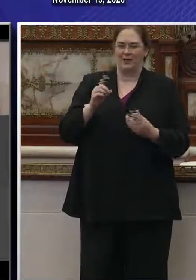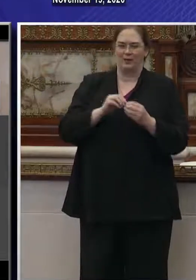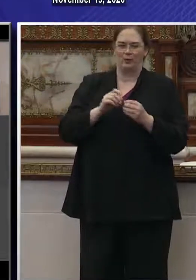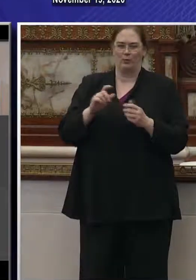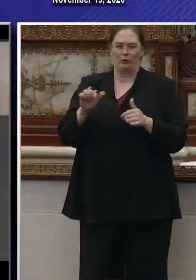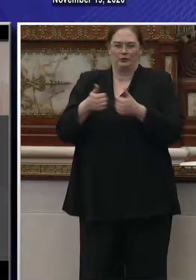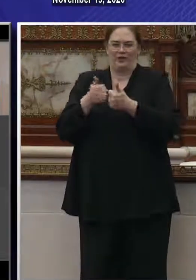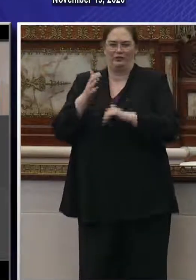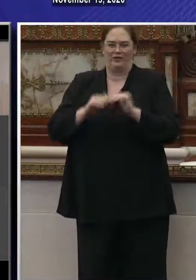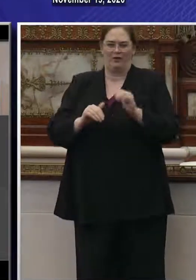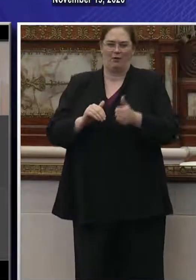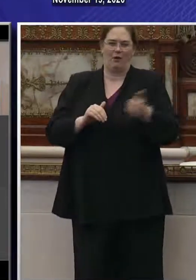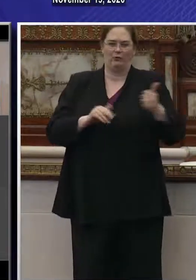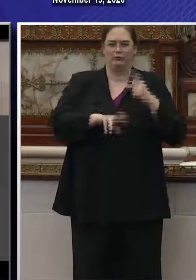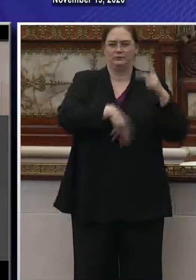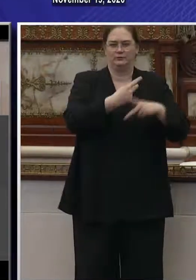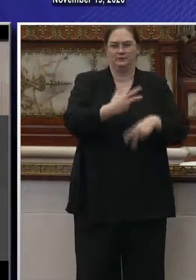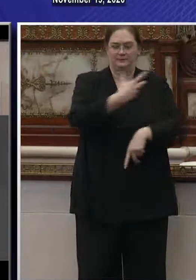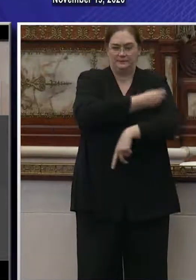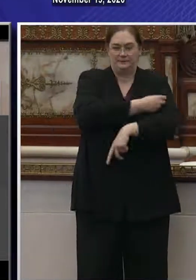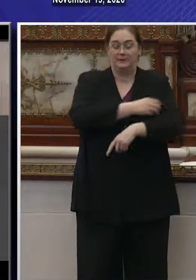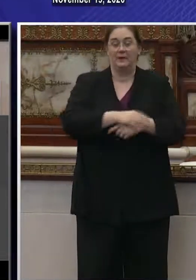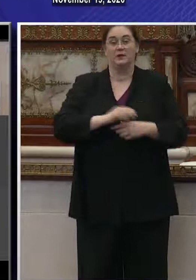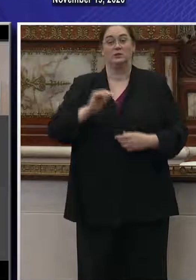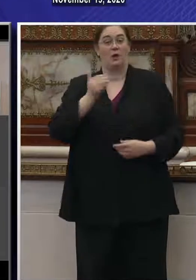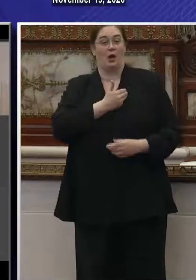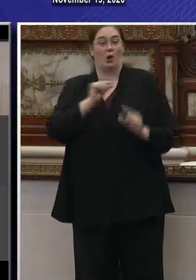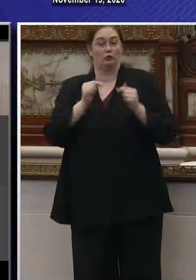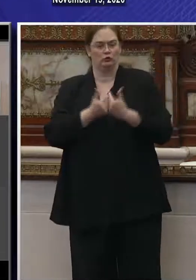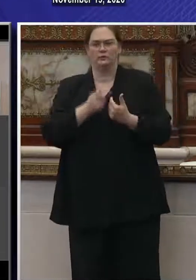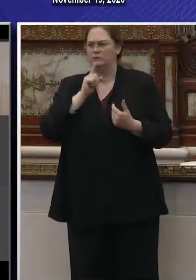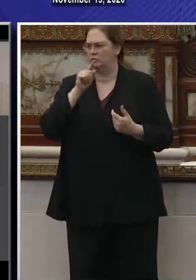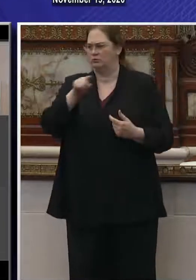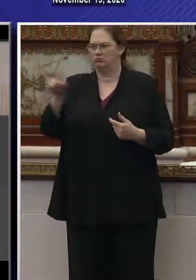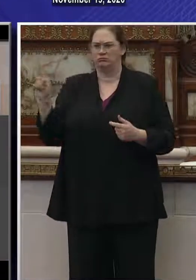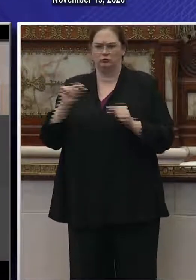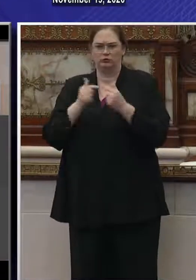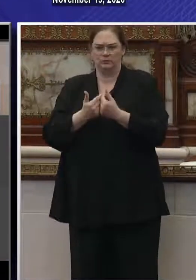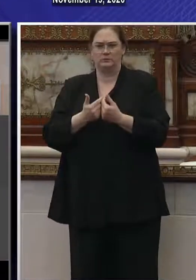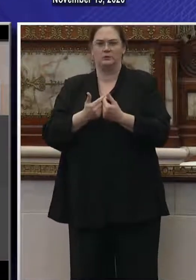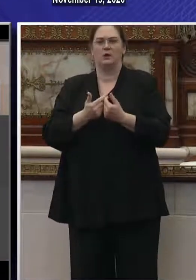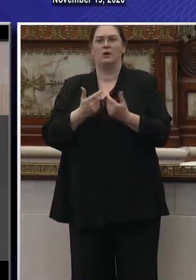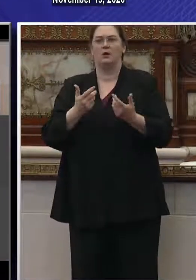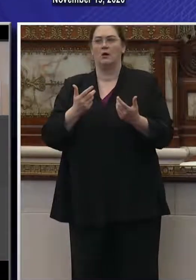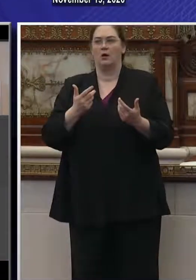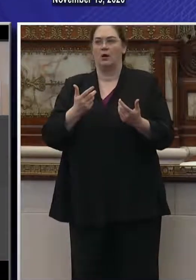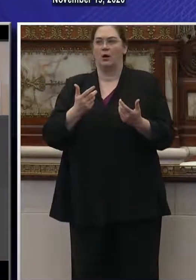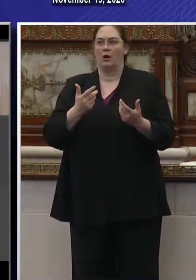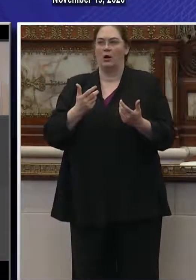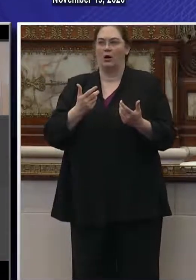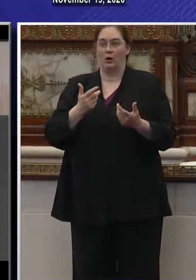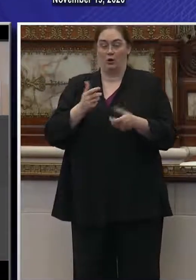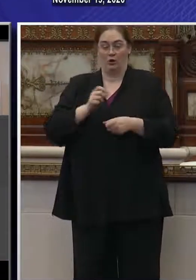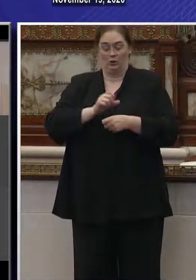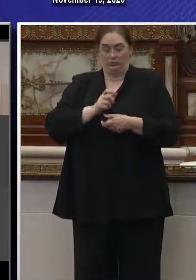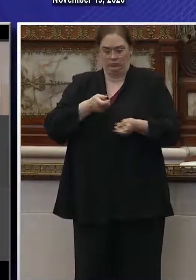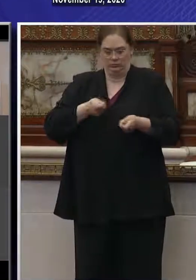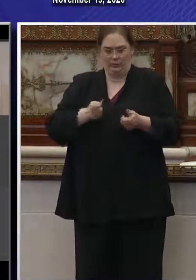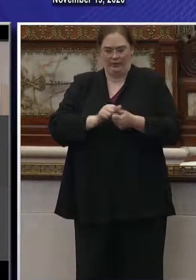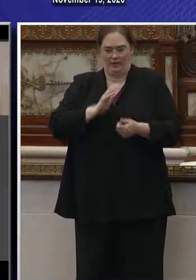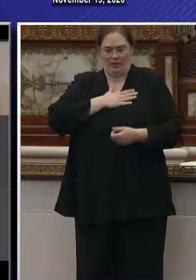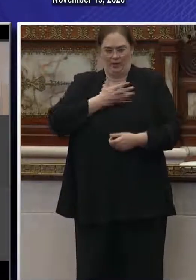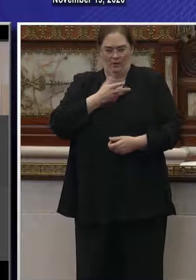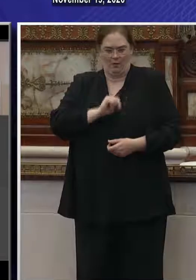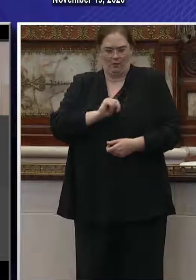the others. So our group, and I'm sure other groups, are working for our own patient population, but